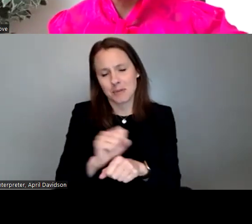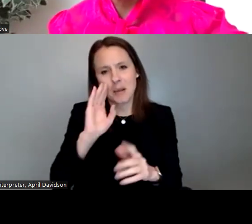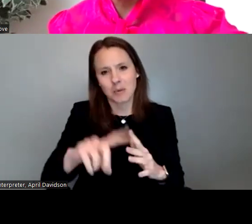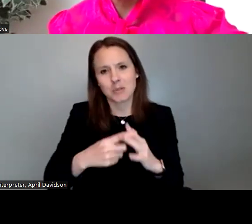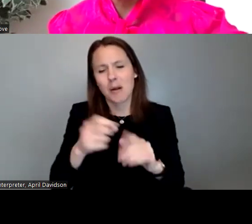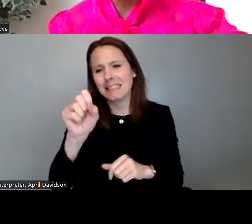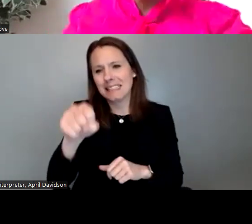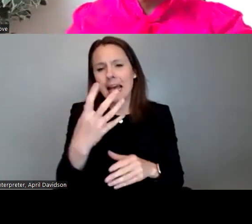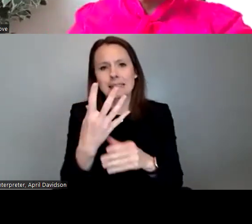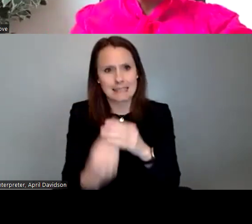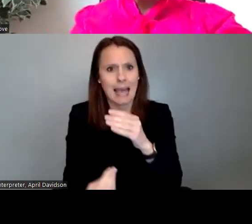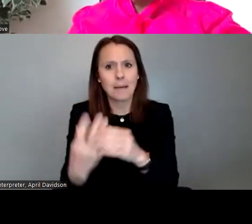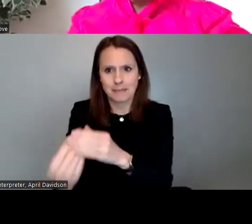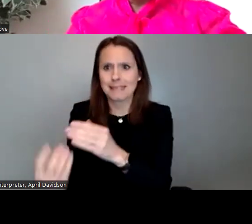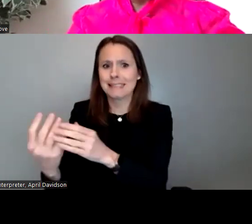are gaps.